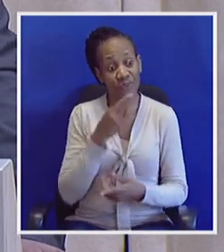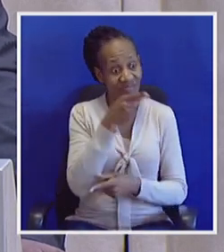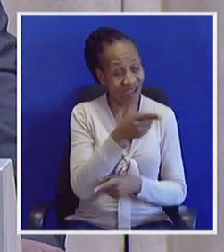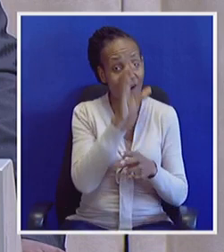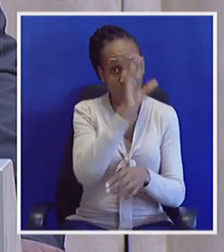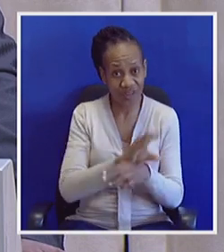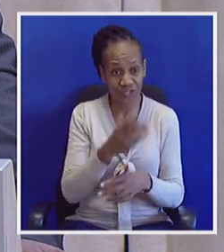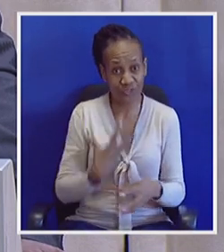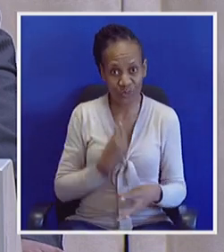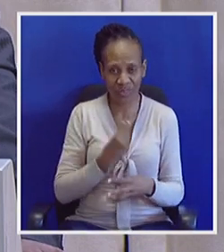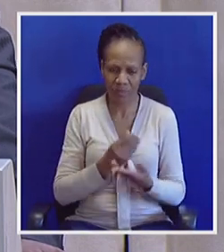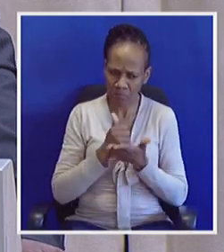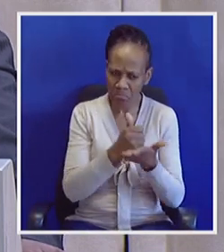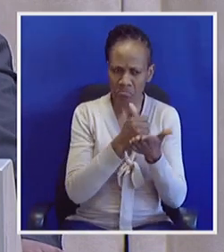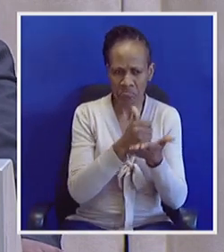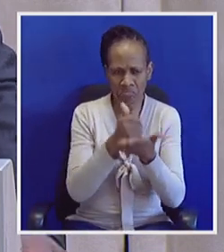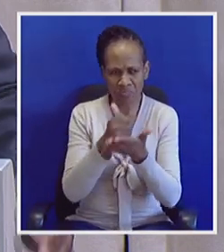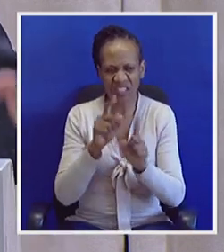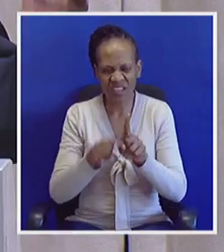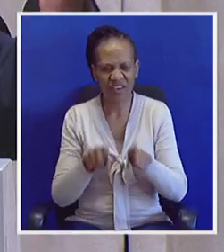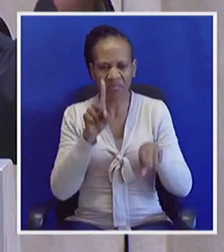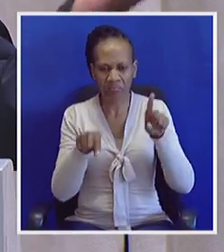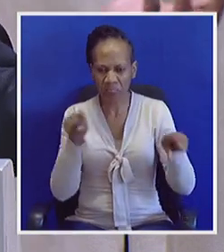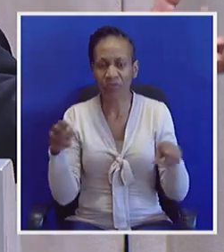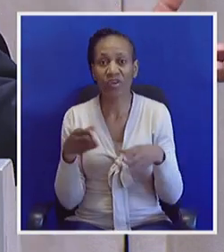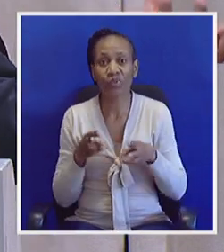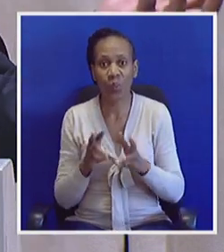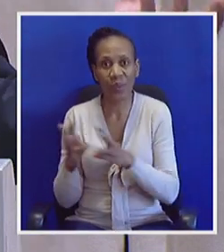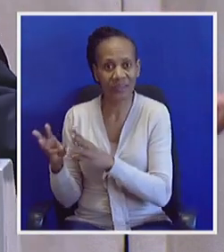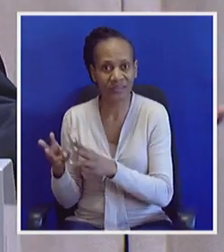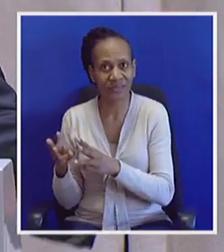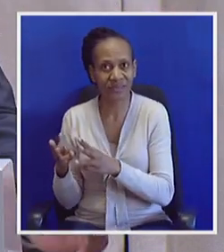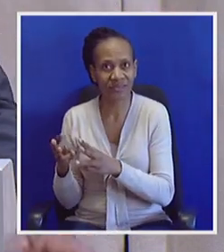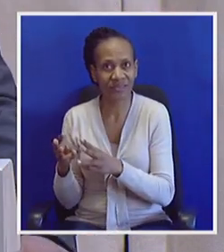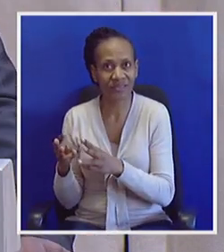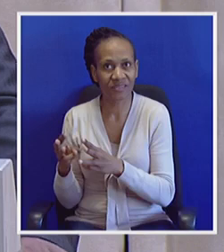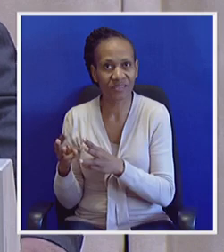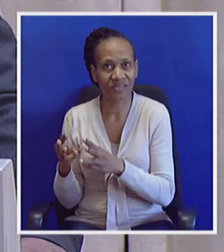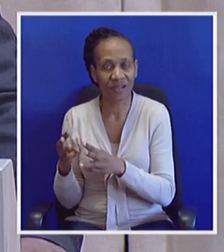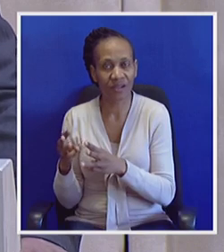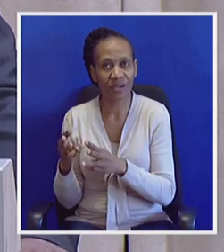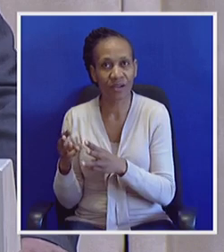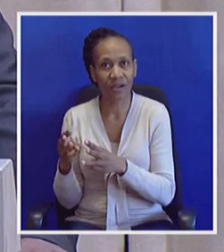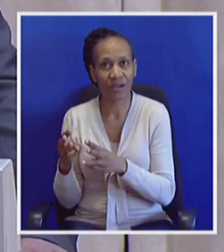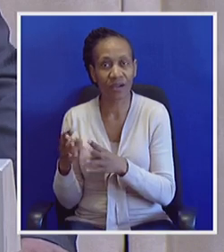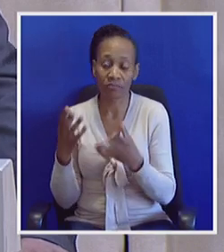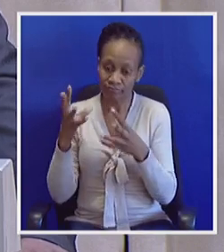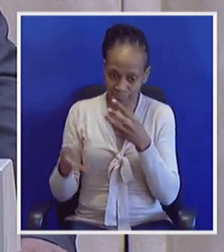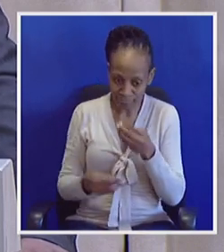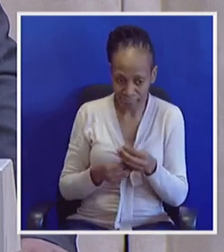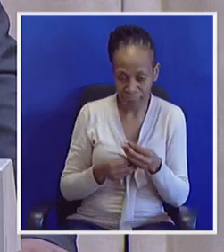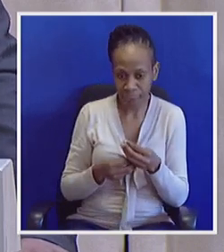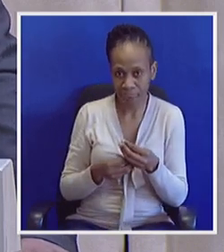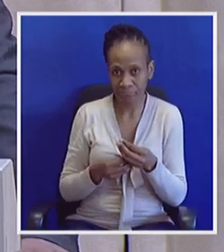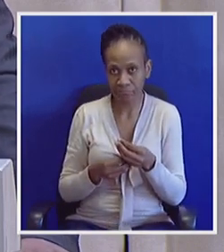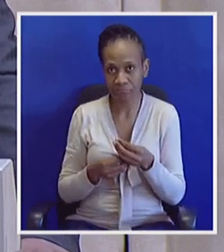College in the various processes that are utilized in SASOL. And they also draw